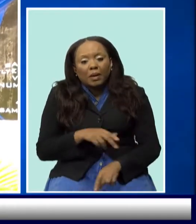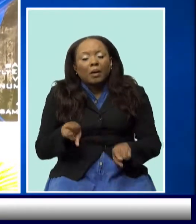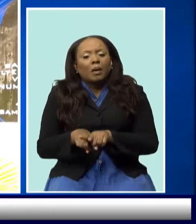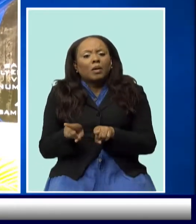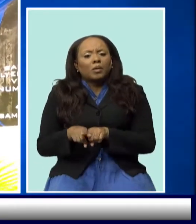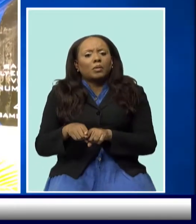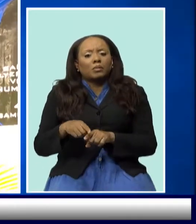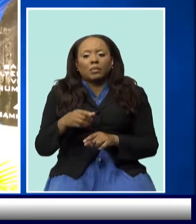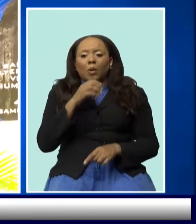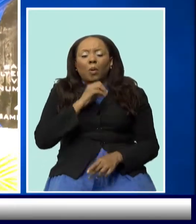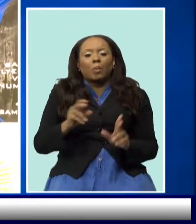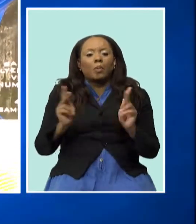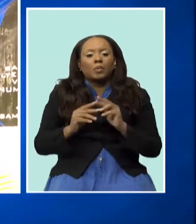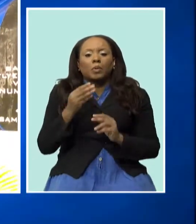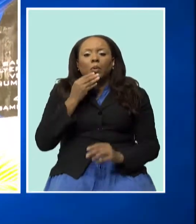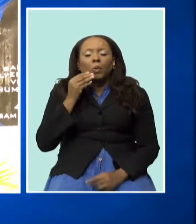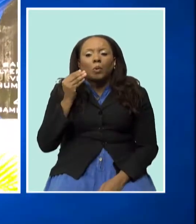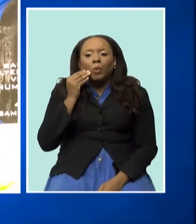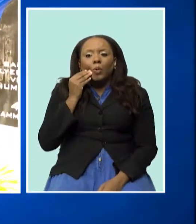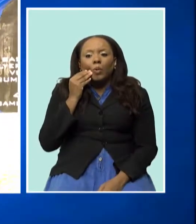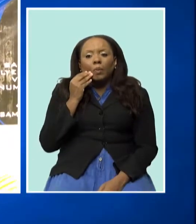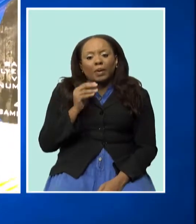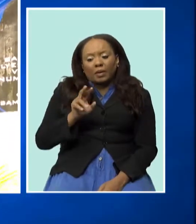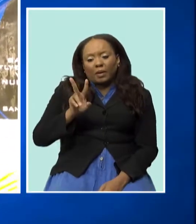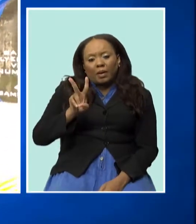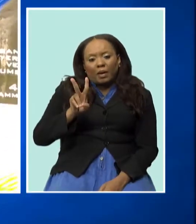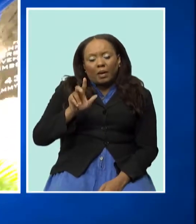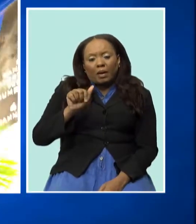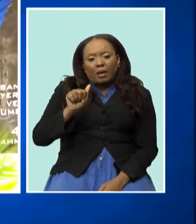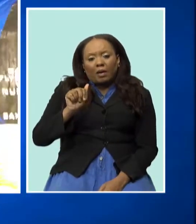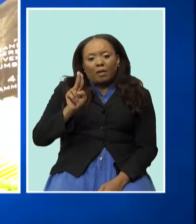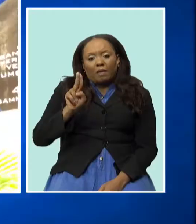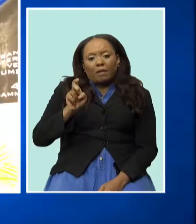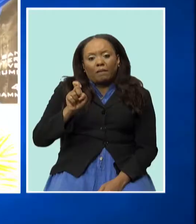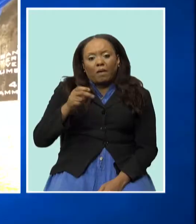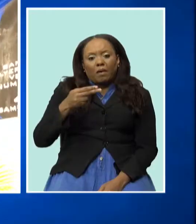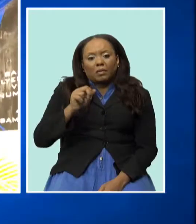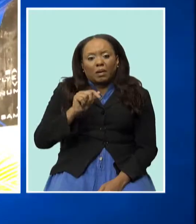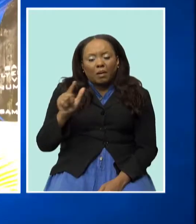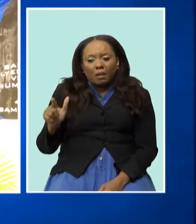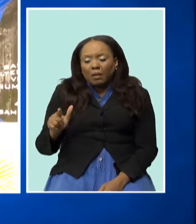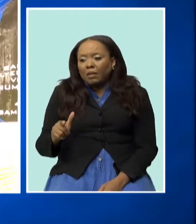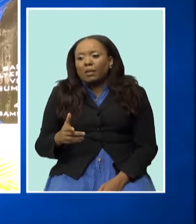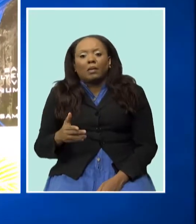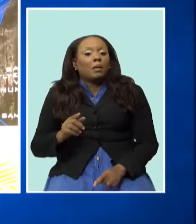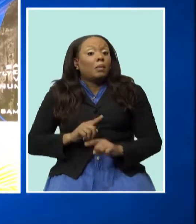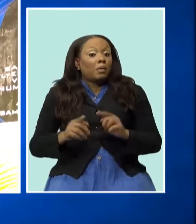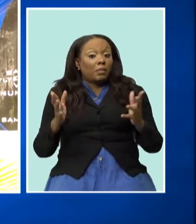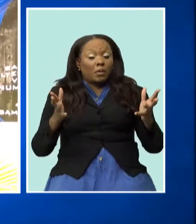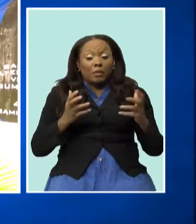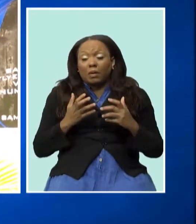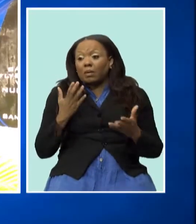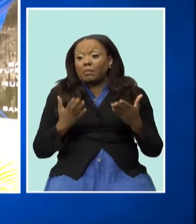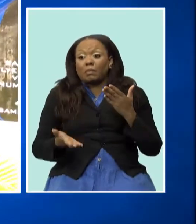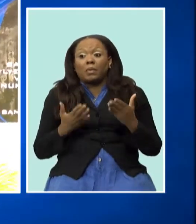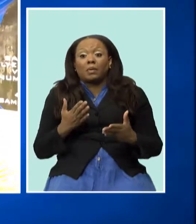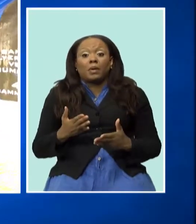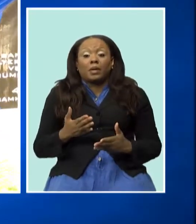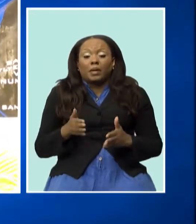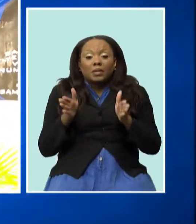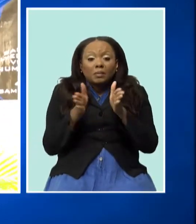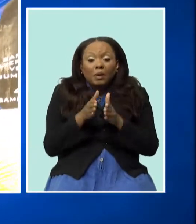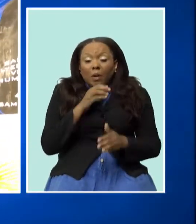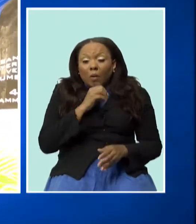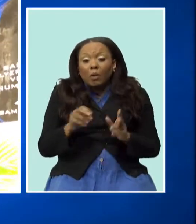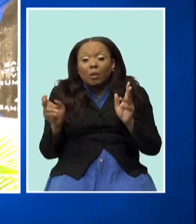House. We're contemplating as a government building facilities in every parish and hopefully allowing an NGO like Seroptimus to be able to